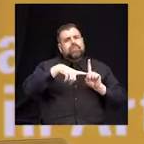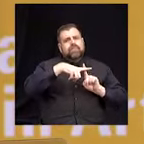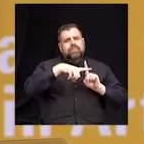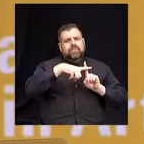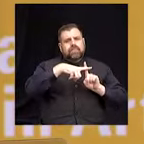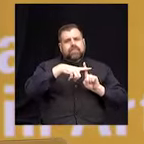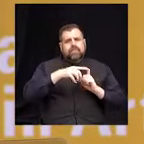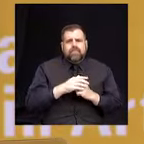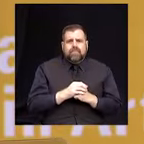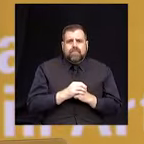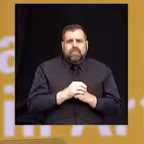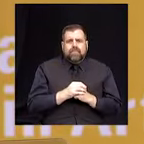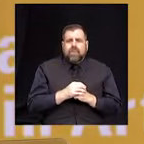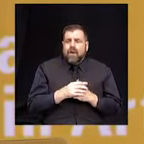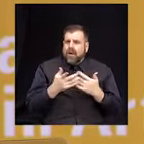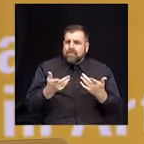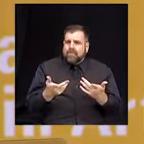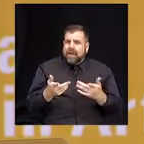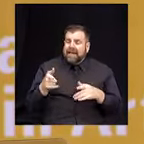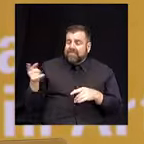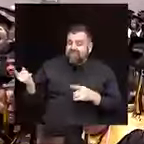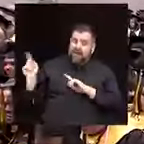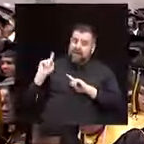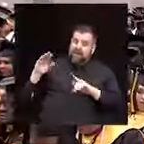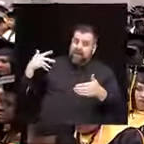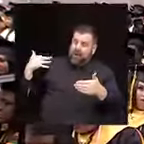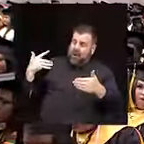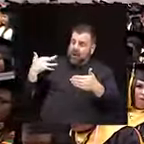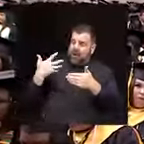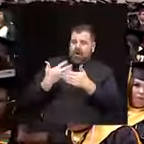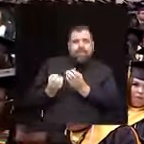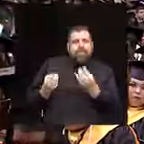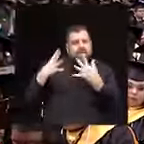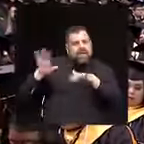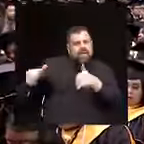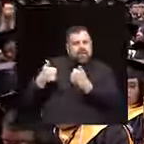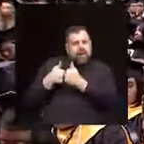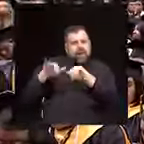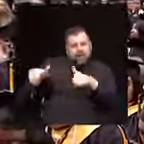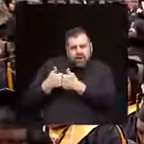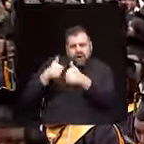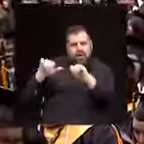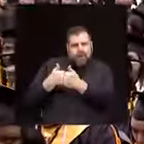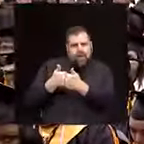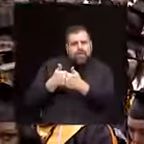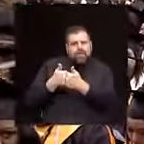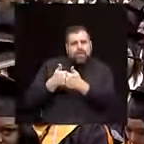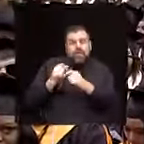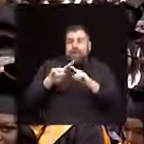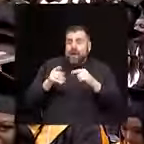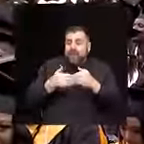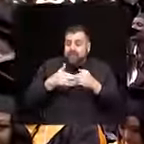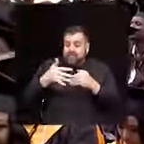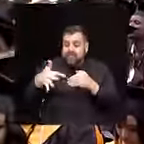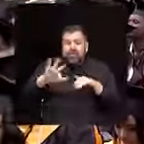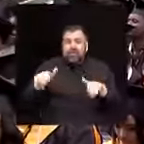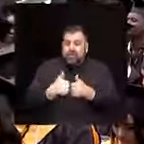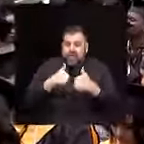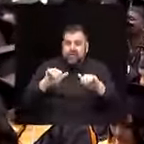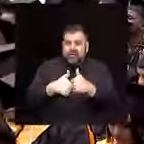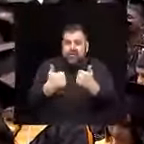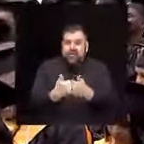way. You've been challenged on your trip here, and you'll be challenged in your life. With a positive attitude, you will